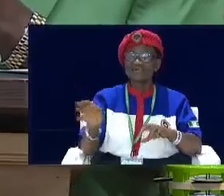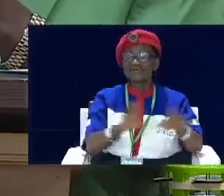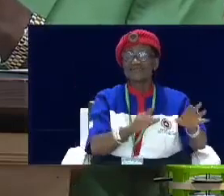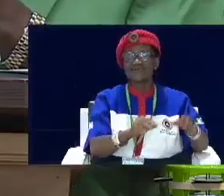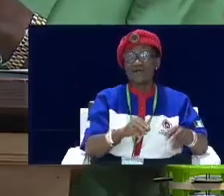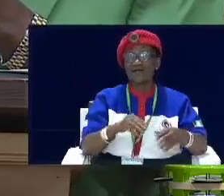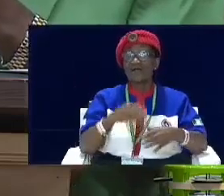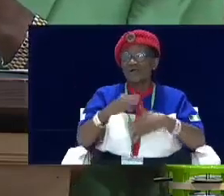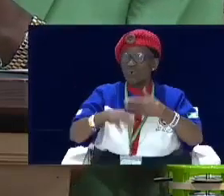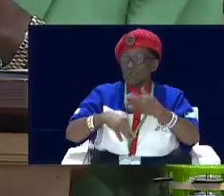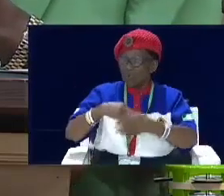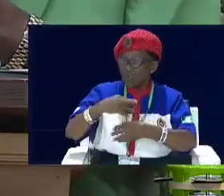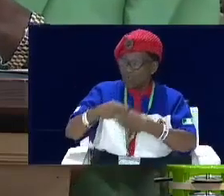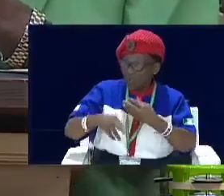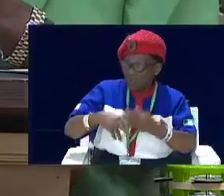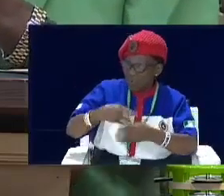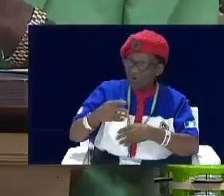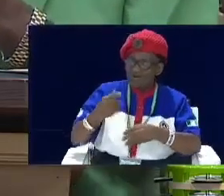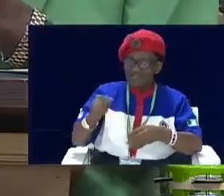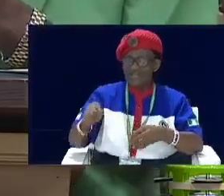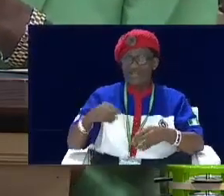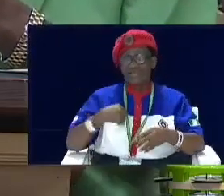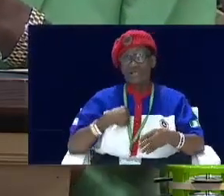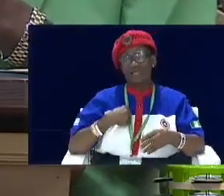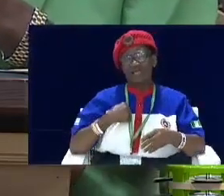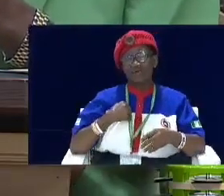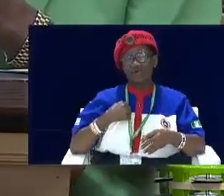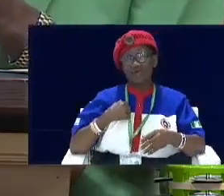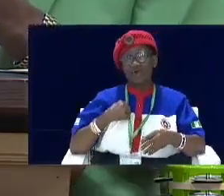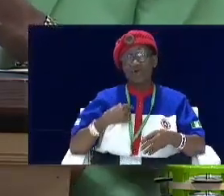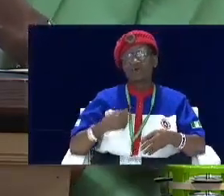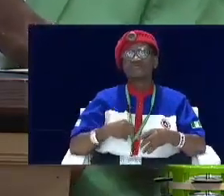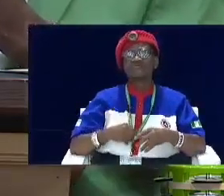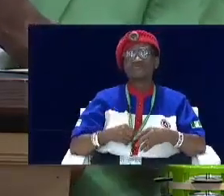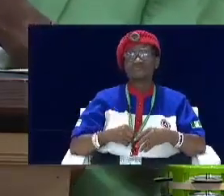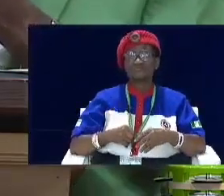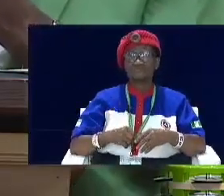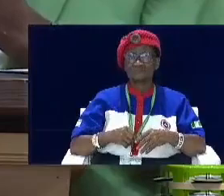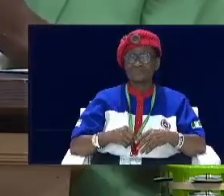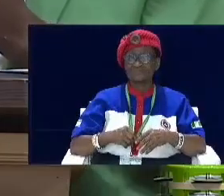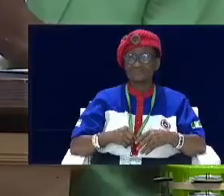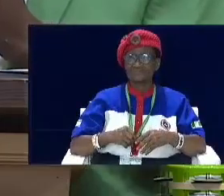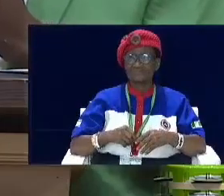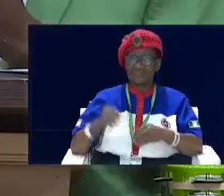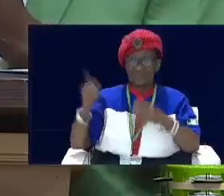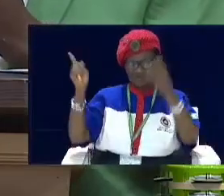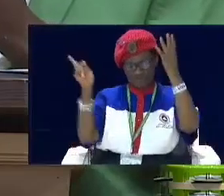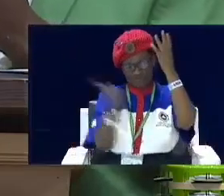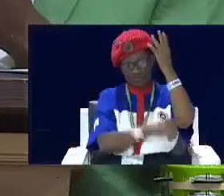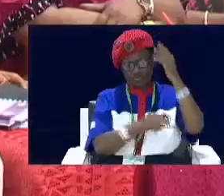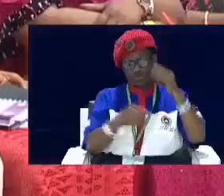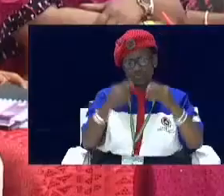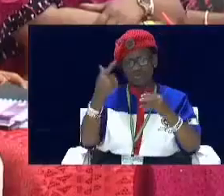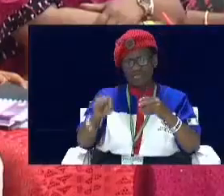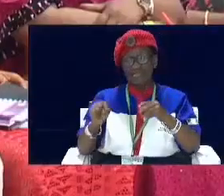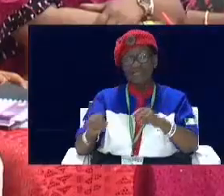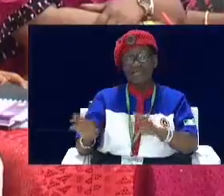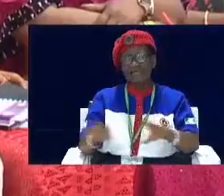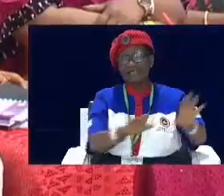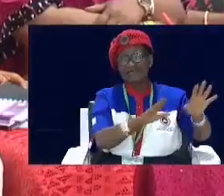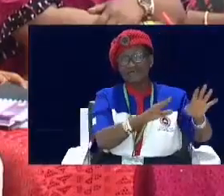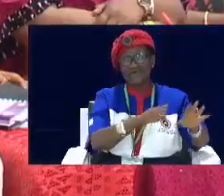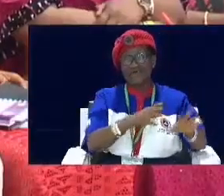his father did. O si wa o yi po bi baba re si se. And spoke the river. O si lu odo na e kan si.